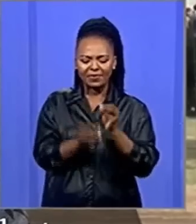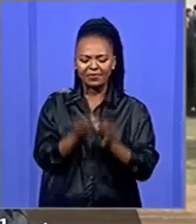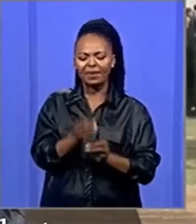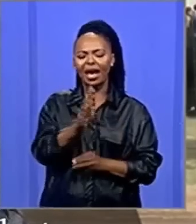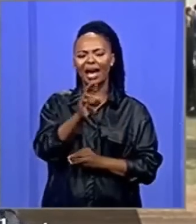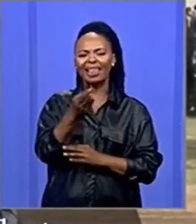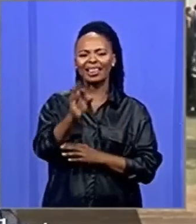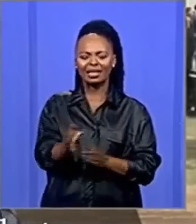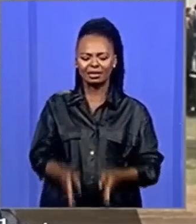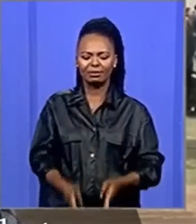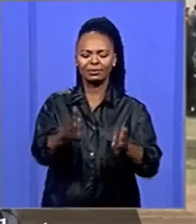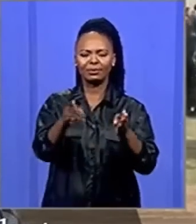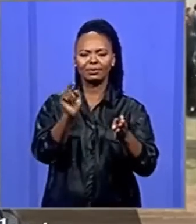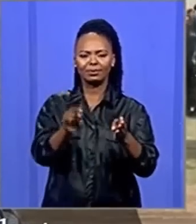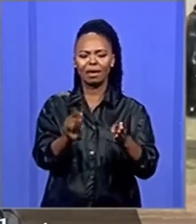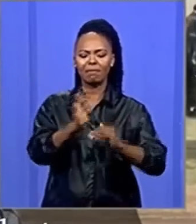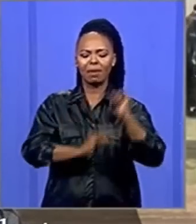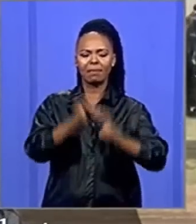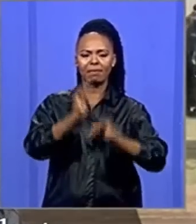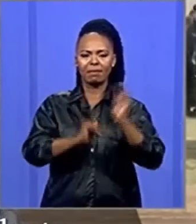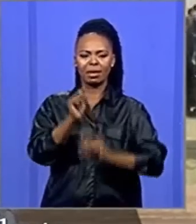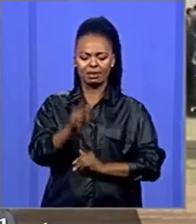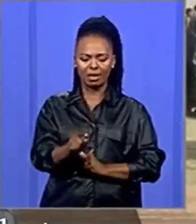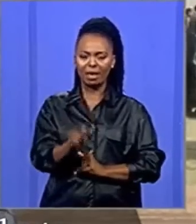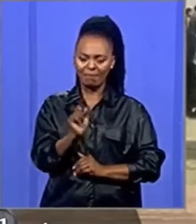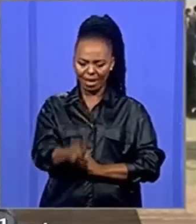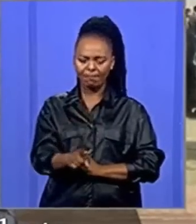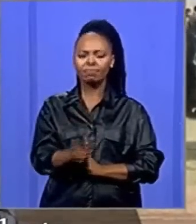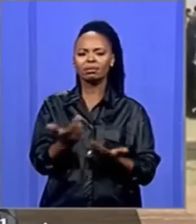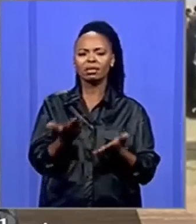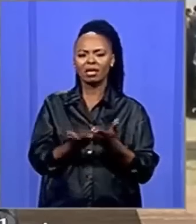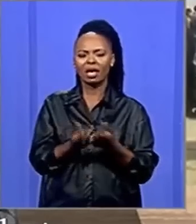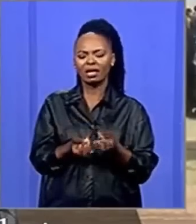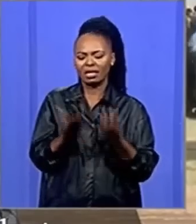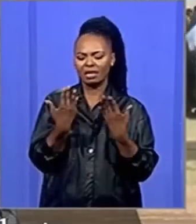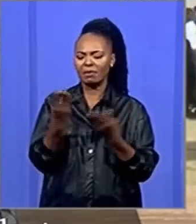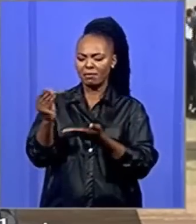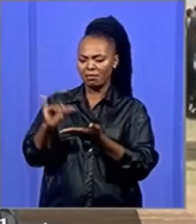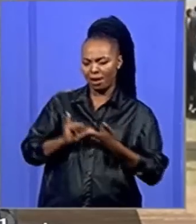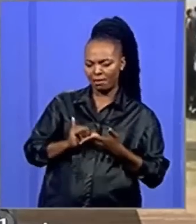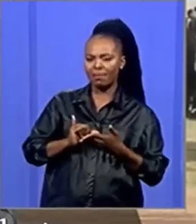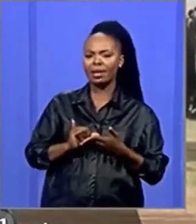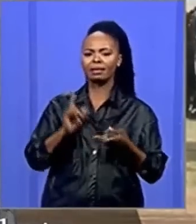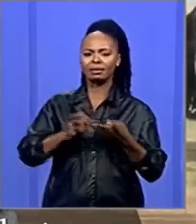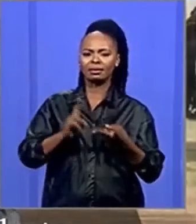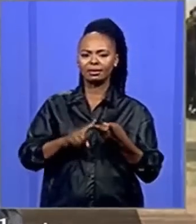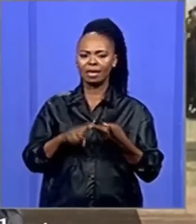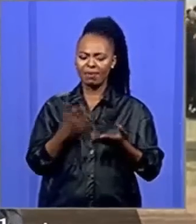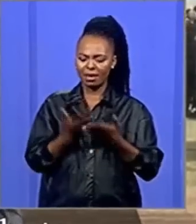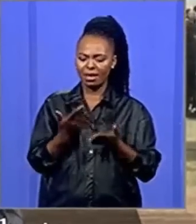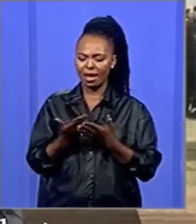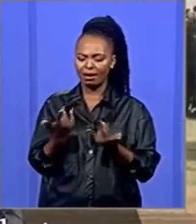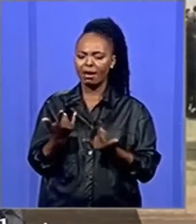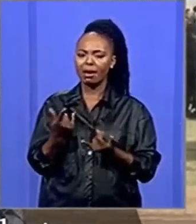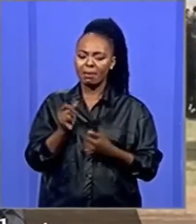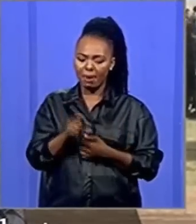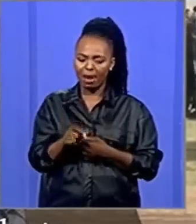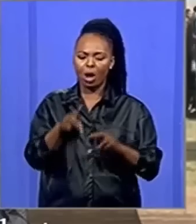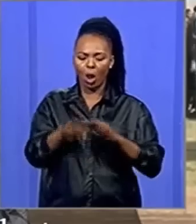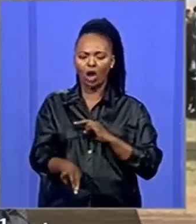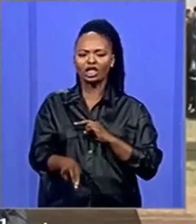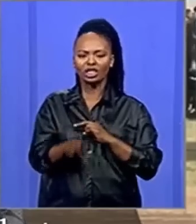corridor development, which will bring about the necessary investment, and we are far ahead. We will be launching that